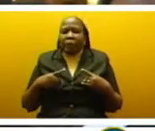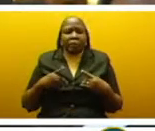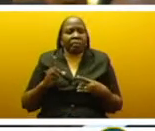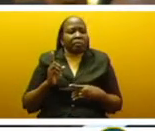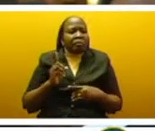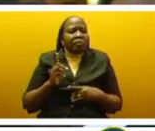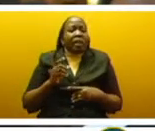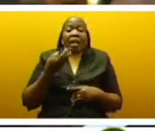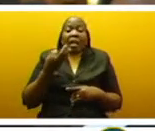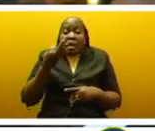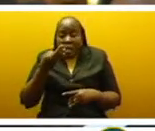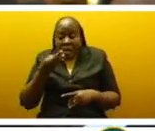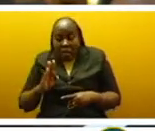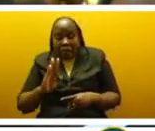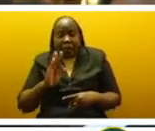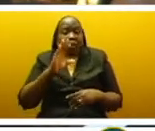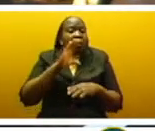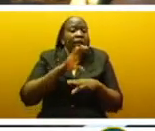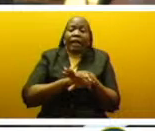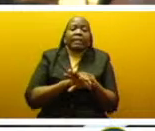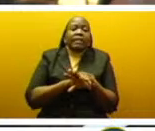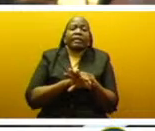if you get it